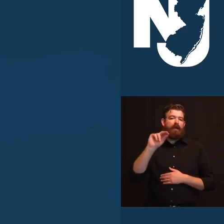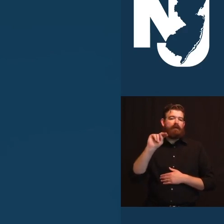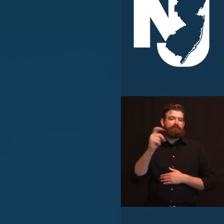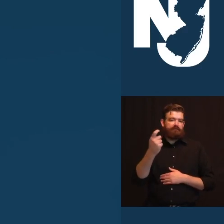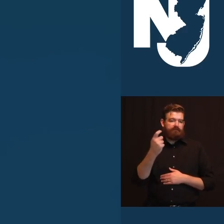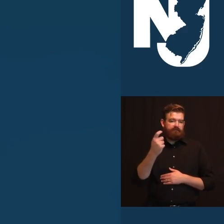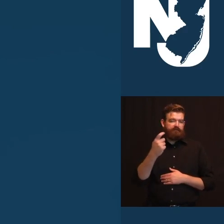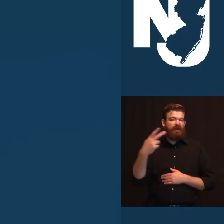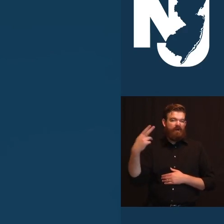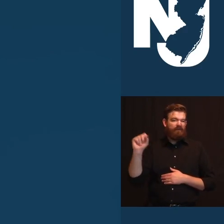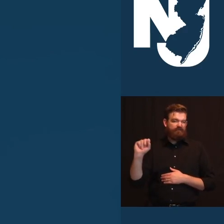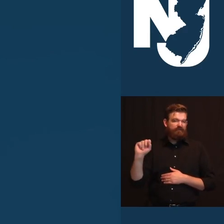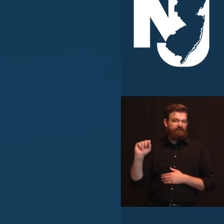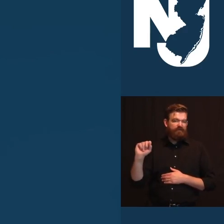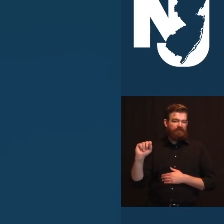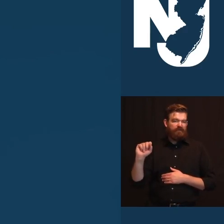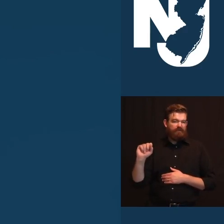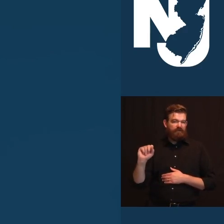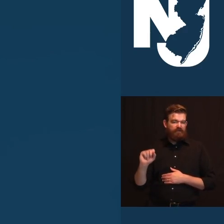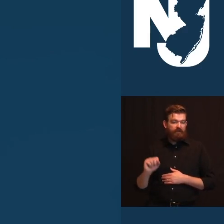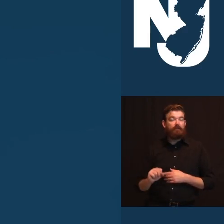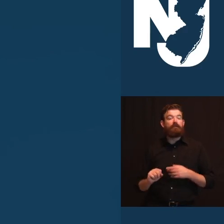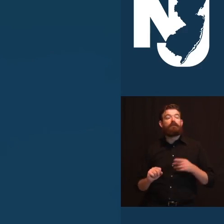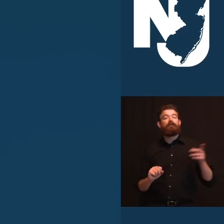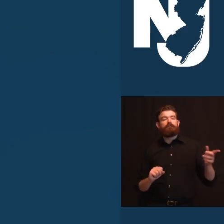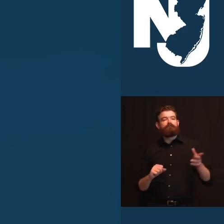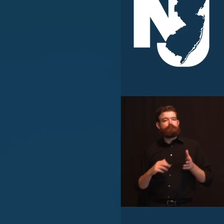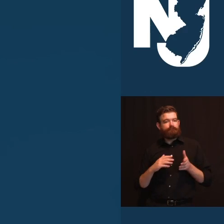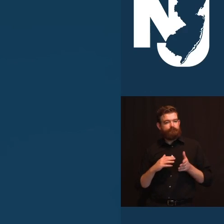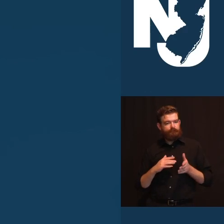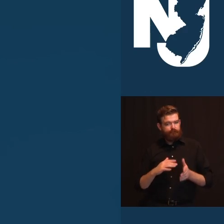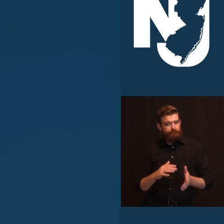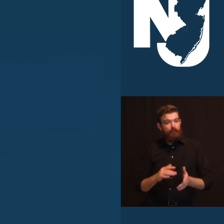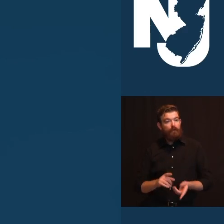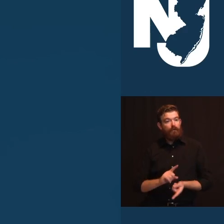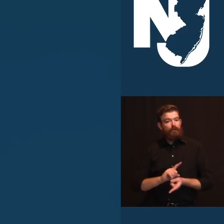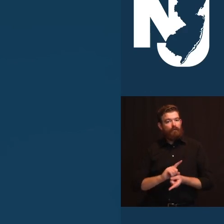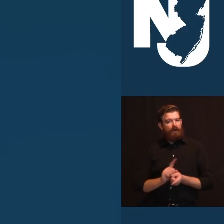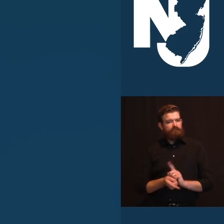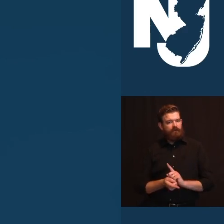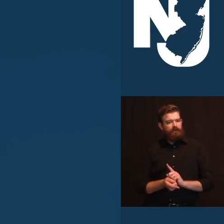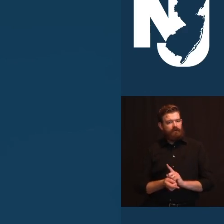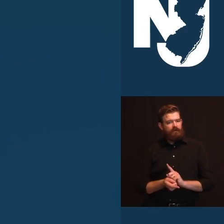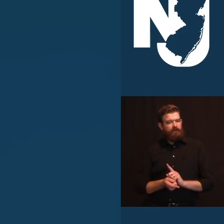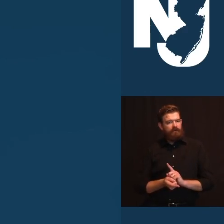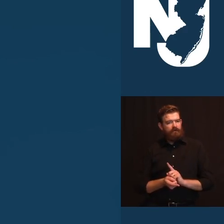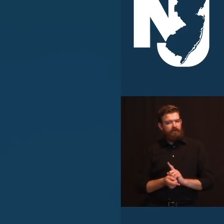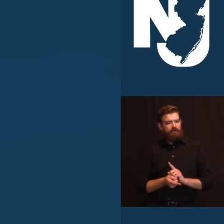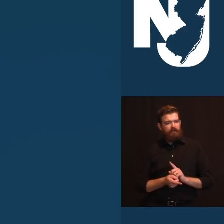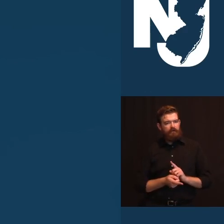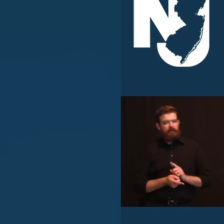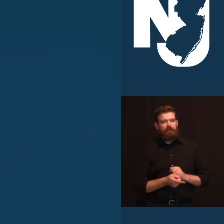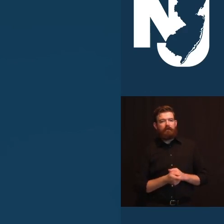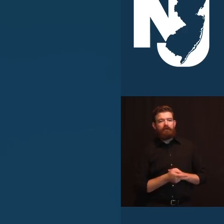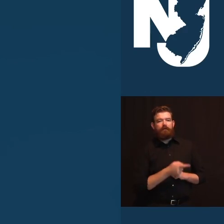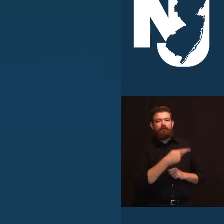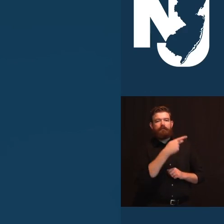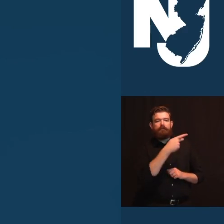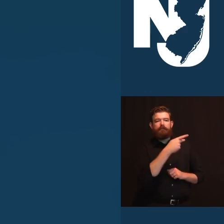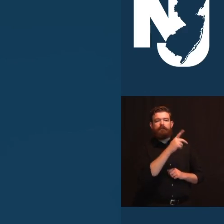would lead him to studying and translating original texts of Plato, among other philosophers, at St.